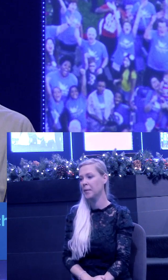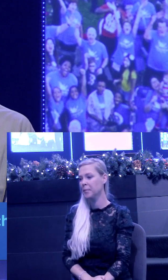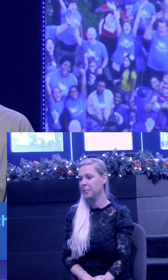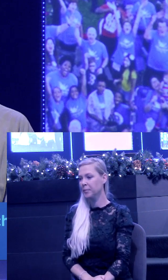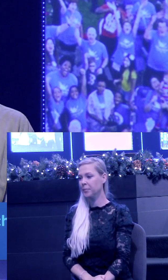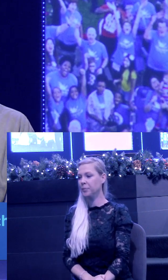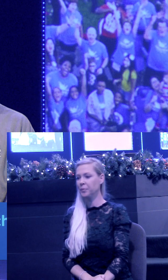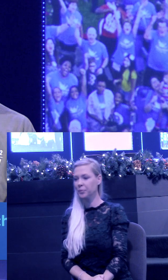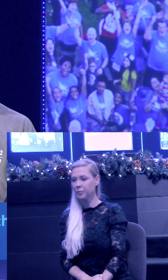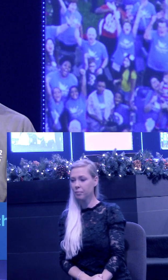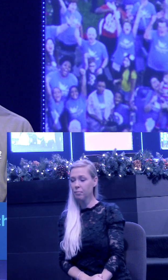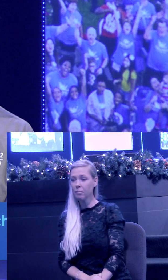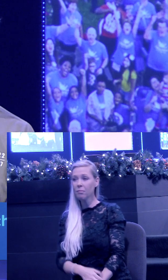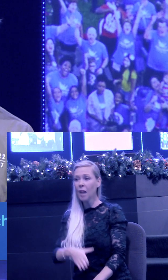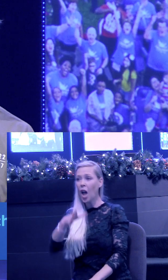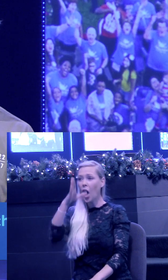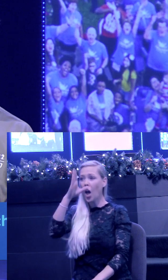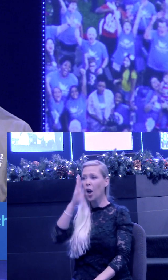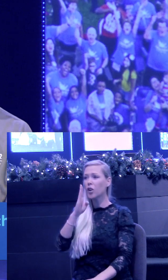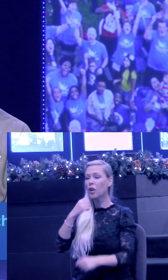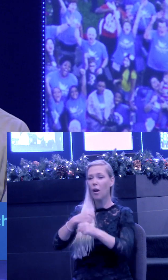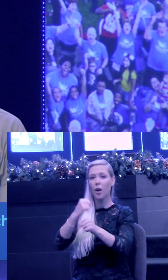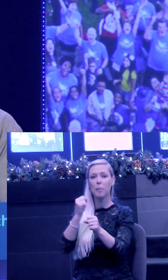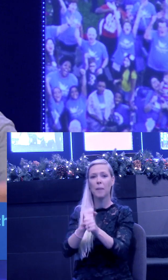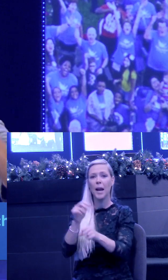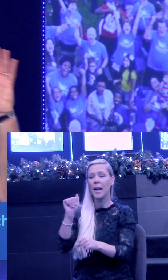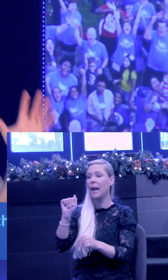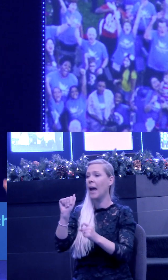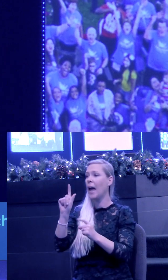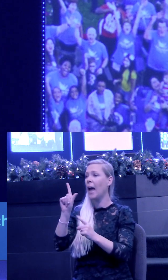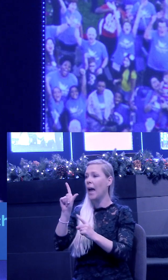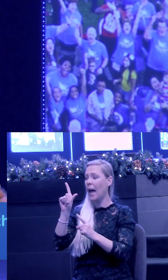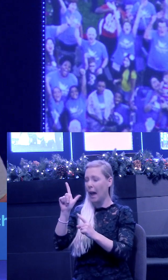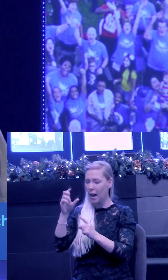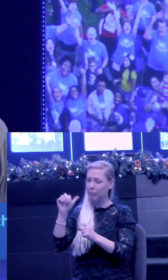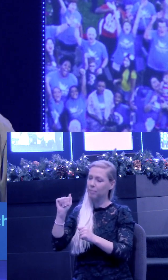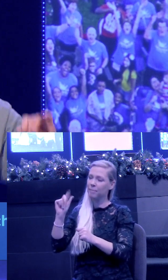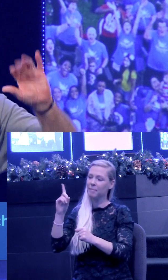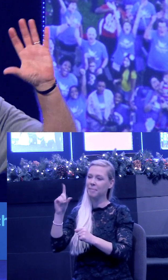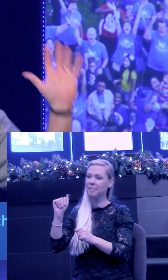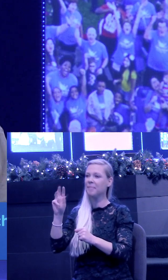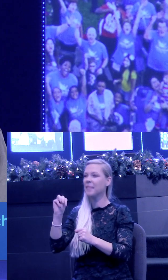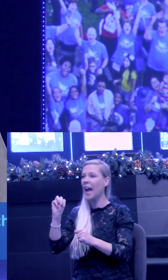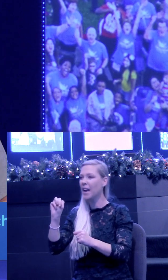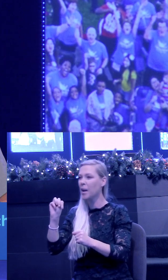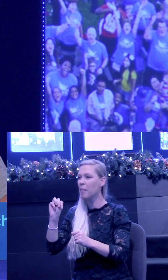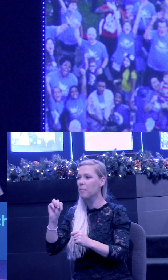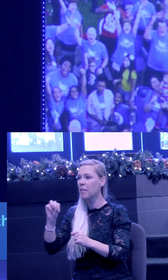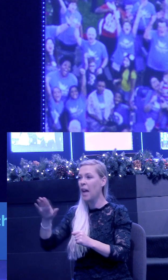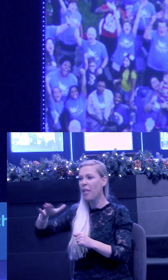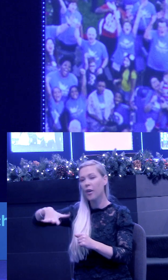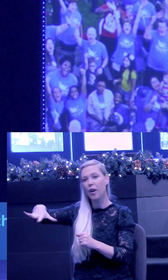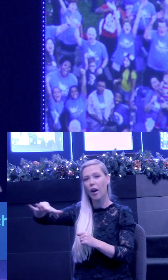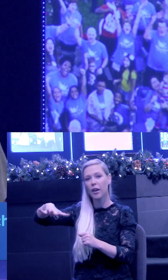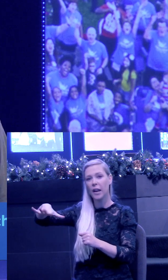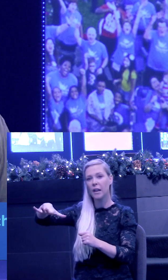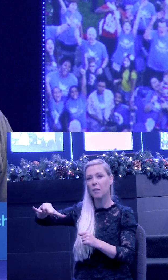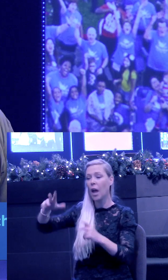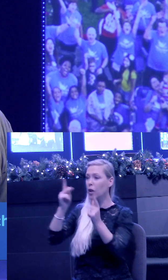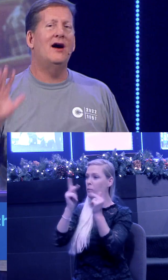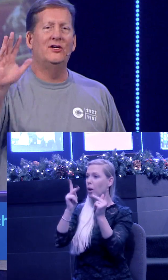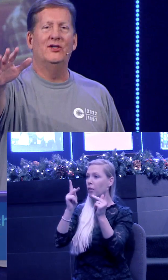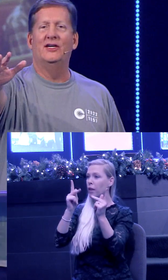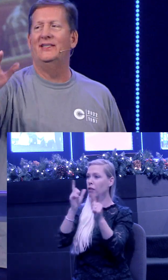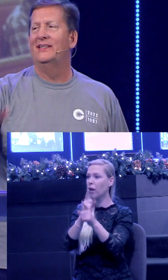that God put Adam in the Garden of Eden, and it was this perfect existence, this perfect environment, and yet God said that